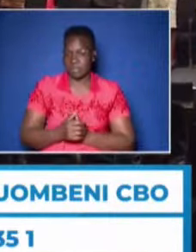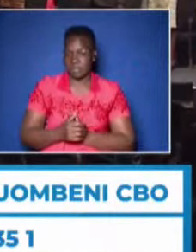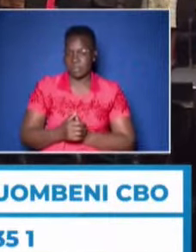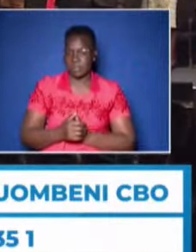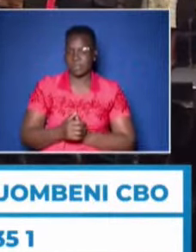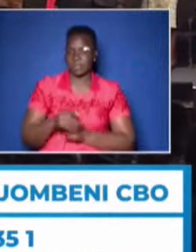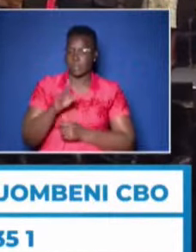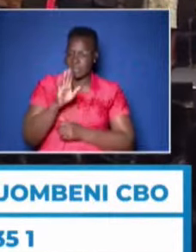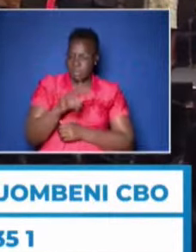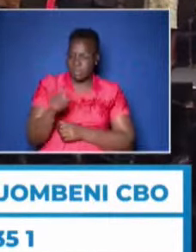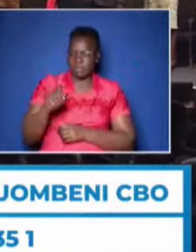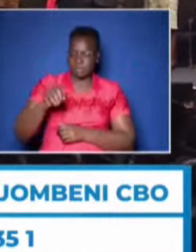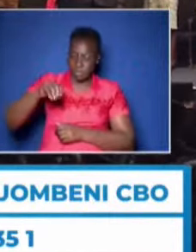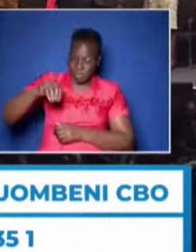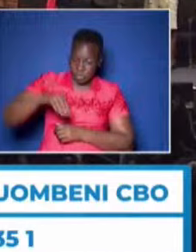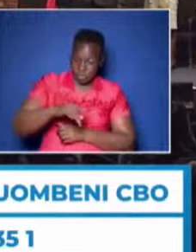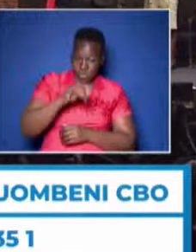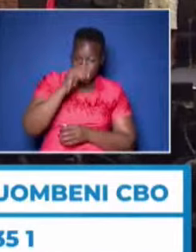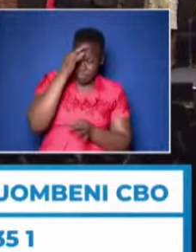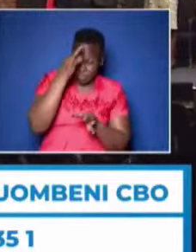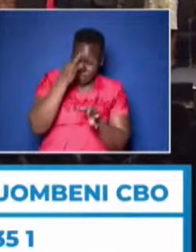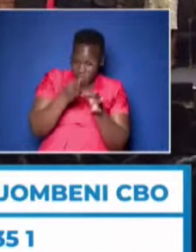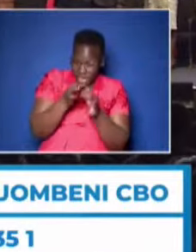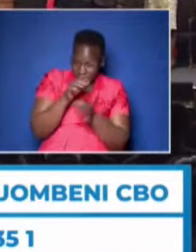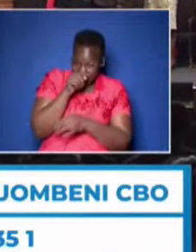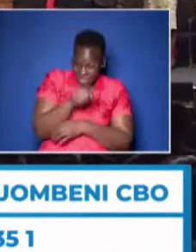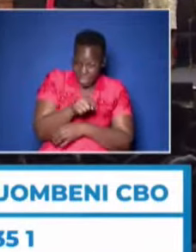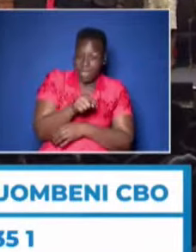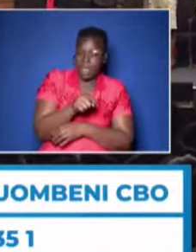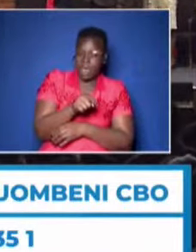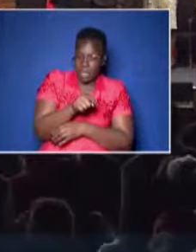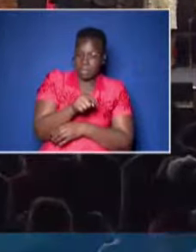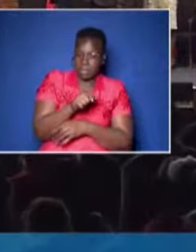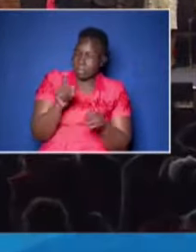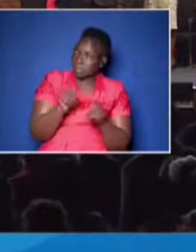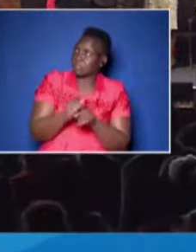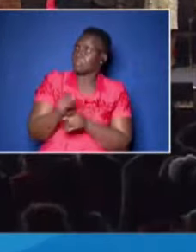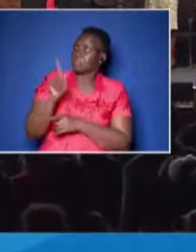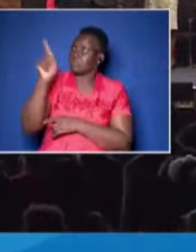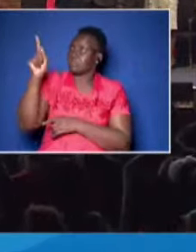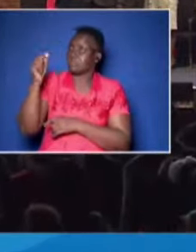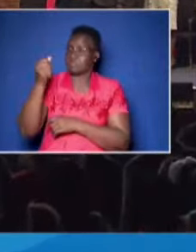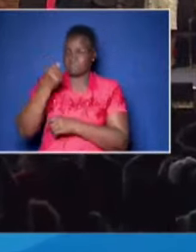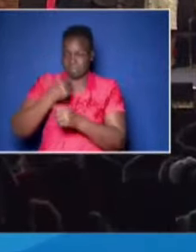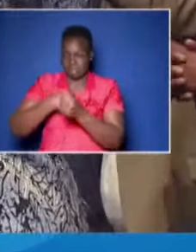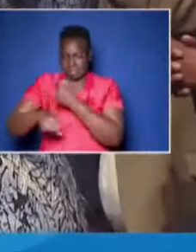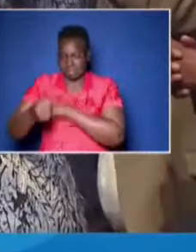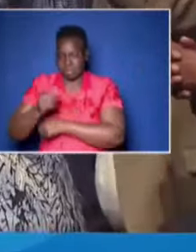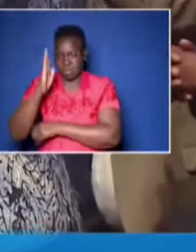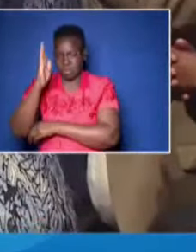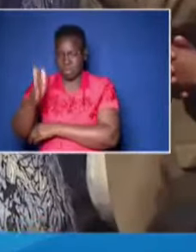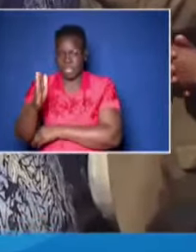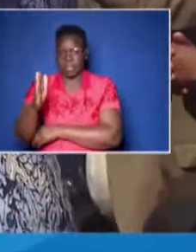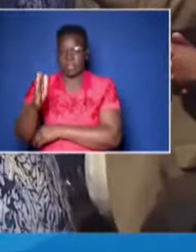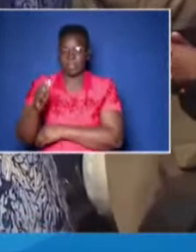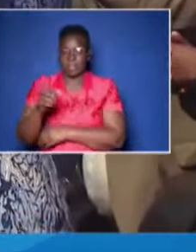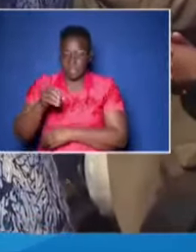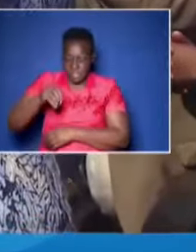seed in faith so the seed in